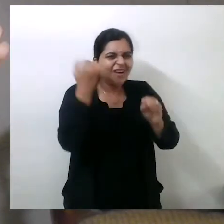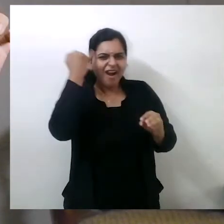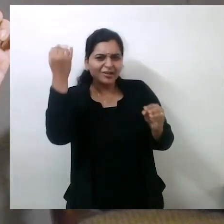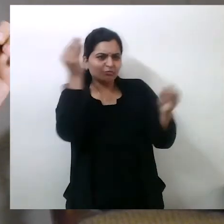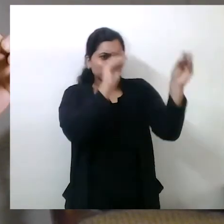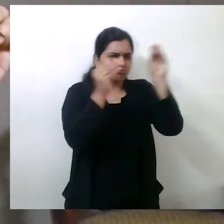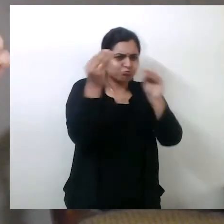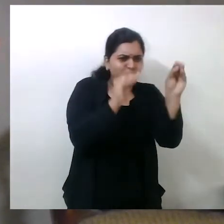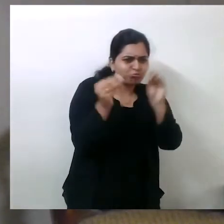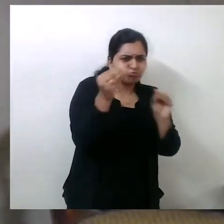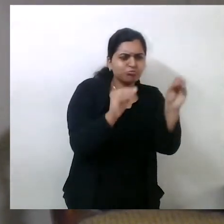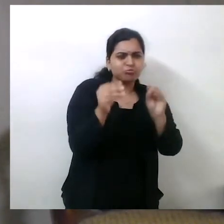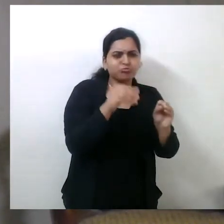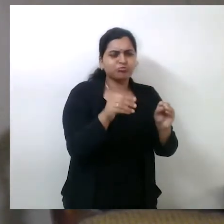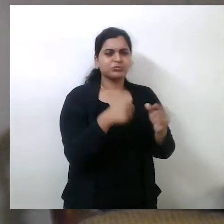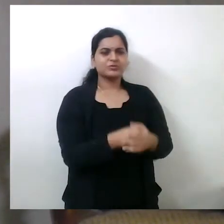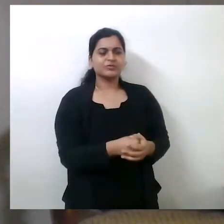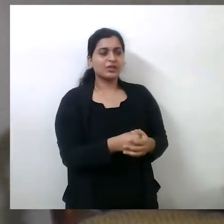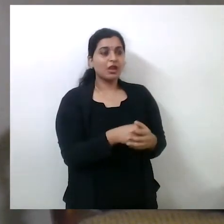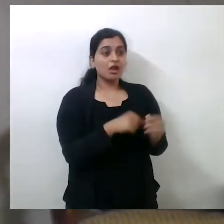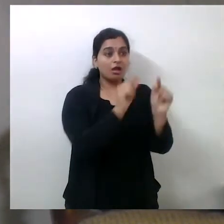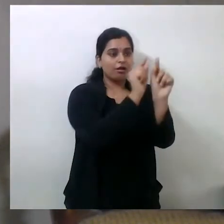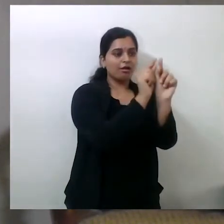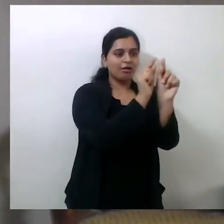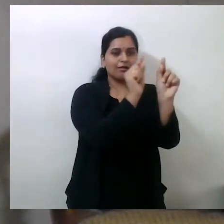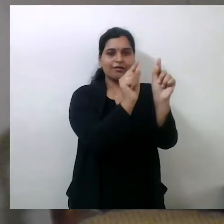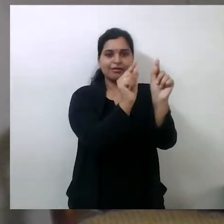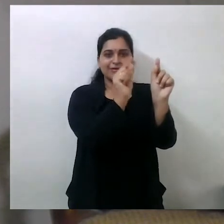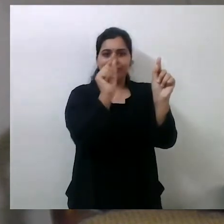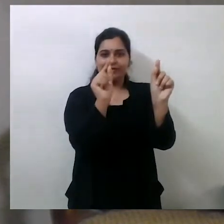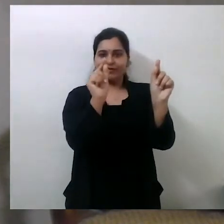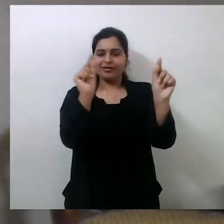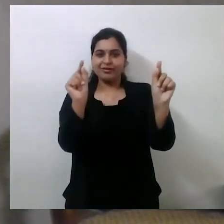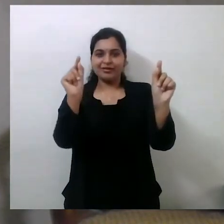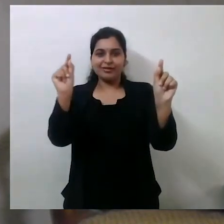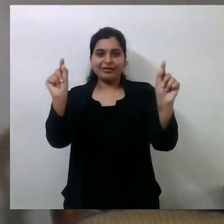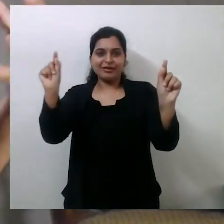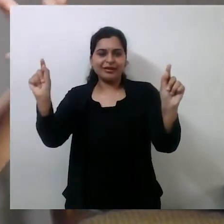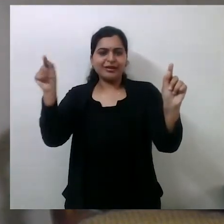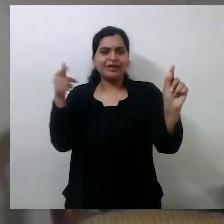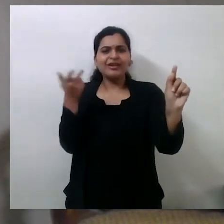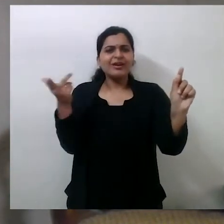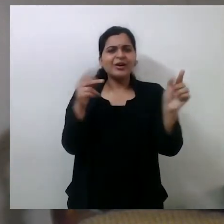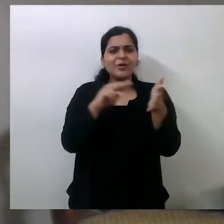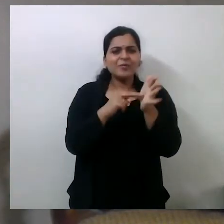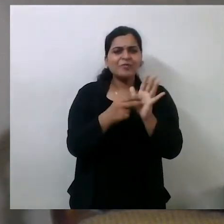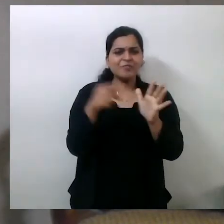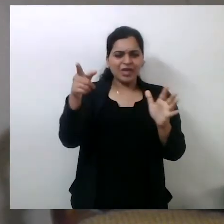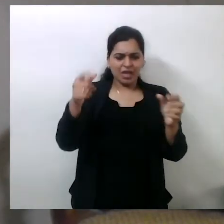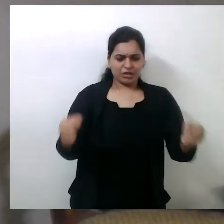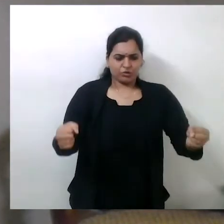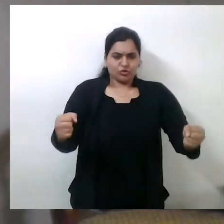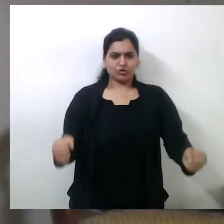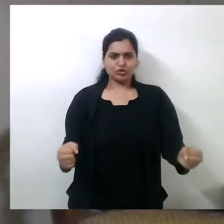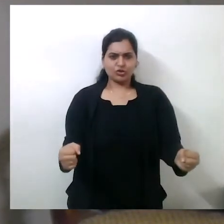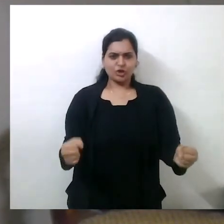want to point out that these 10 spindles that have been arranged in the second row are actually performing a function. They're holding and reinforcing and putting